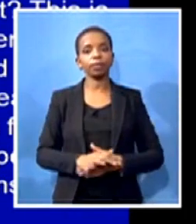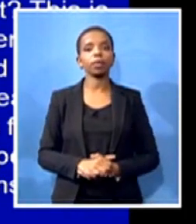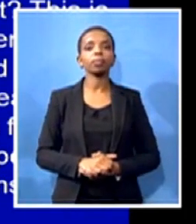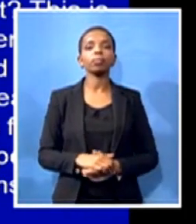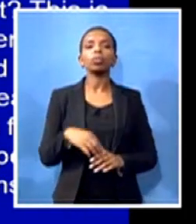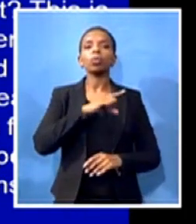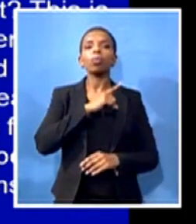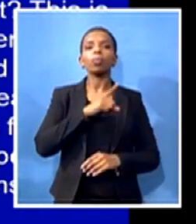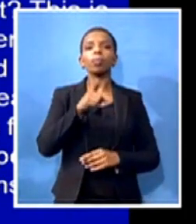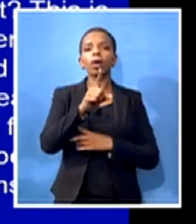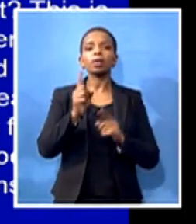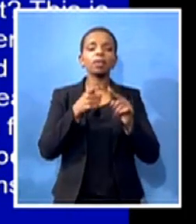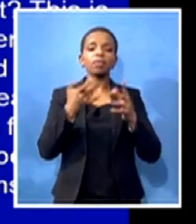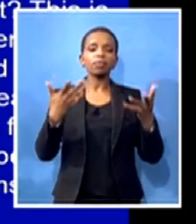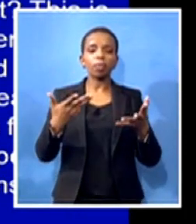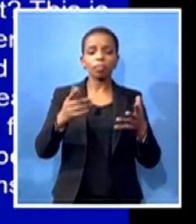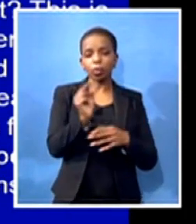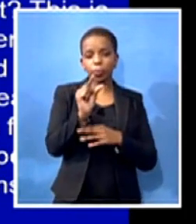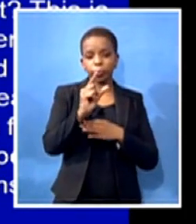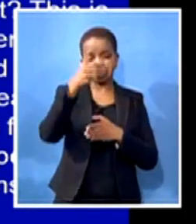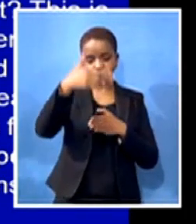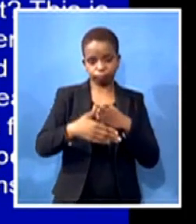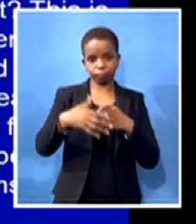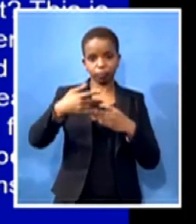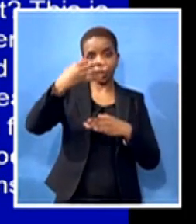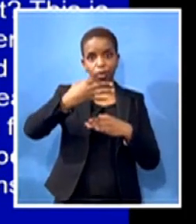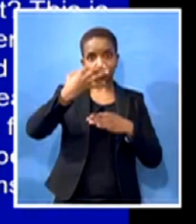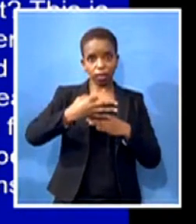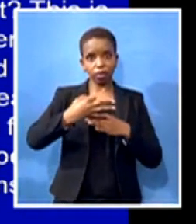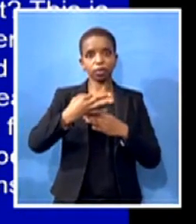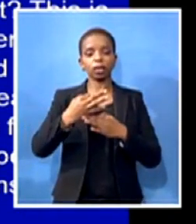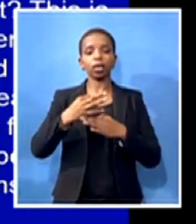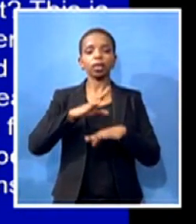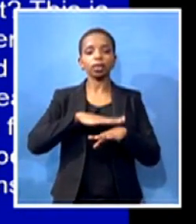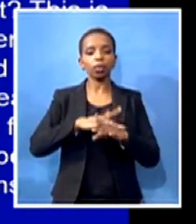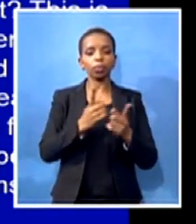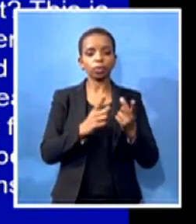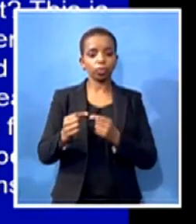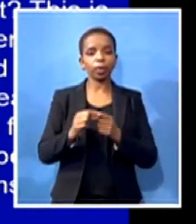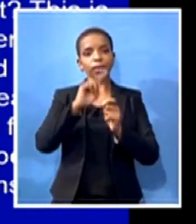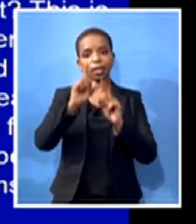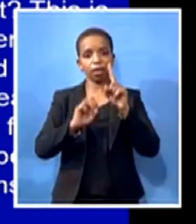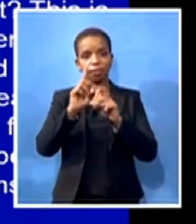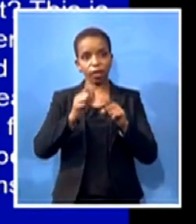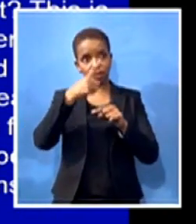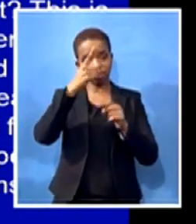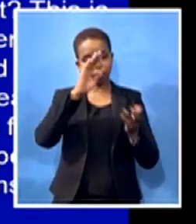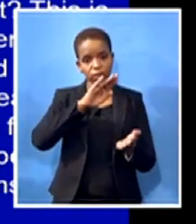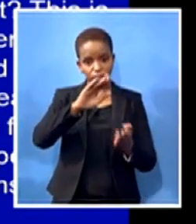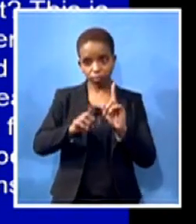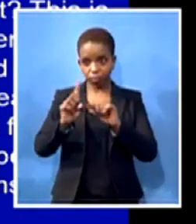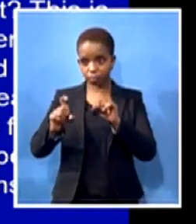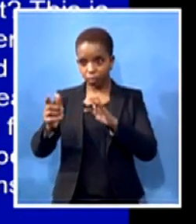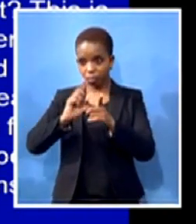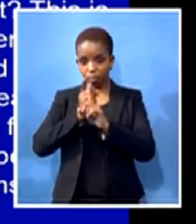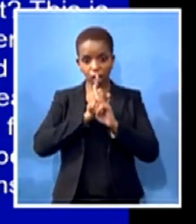the third phase of our survey. And you can see mention is made there about being treated